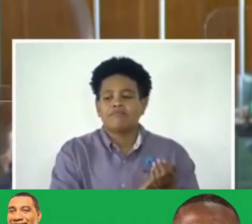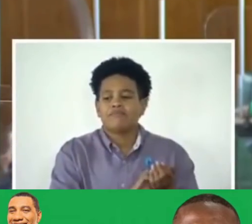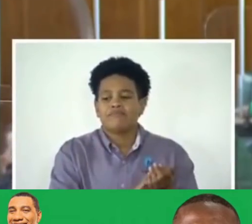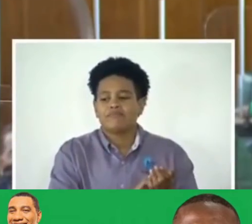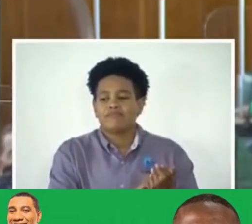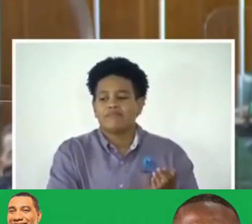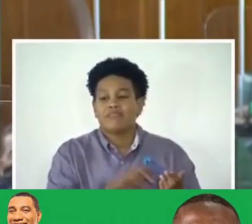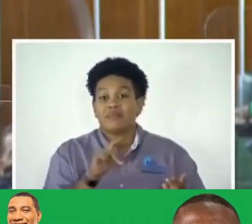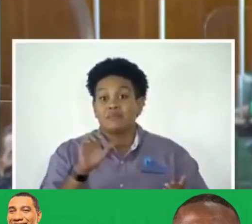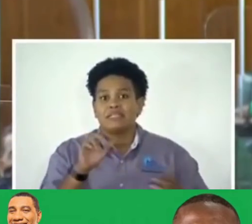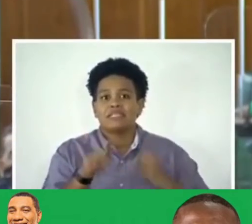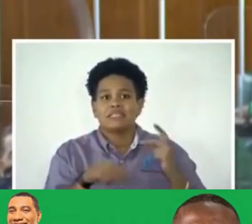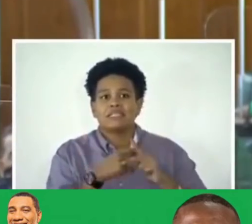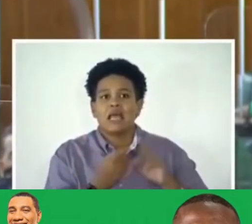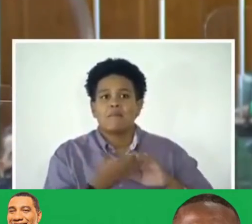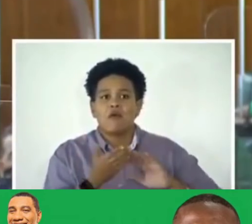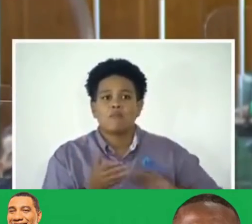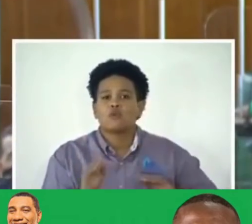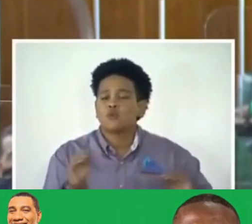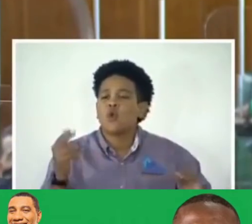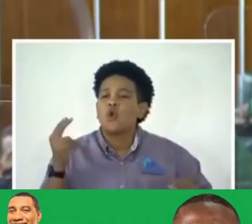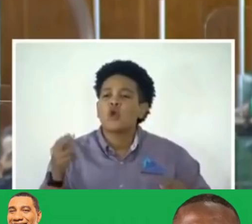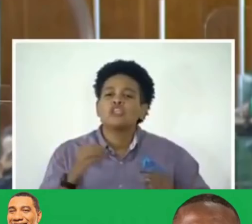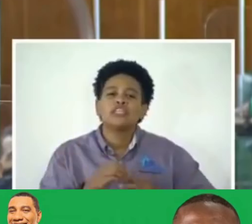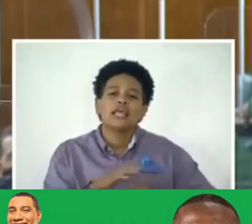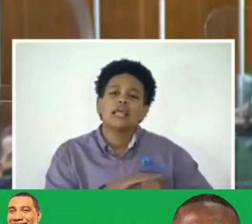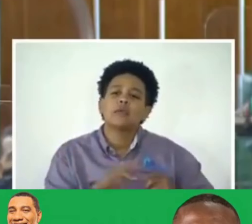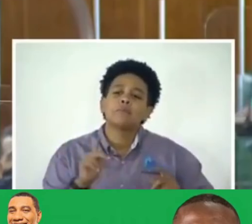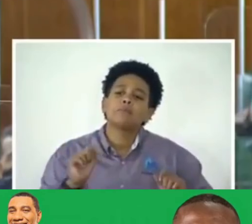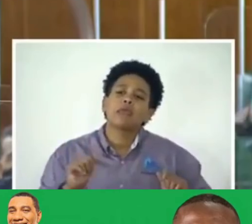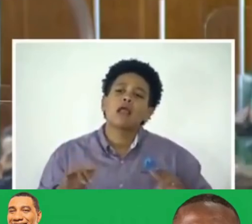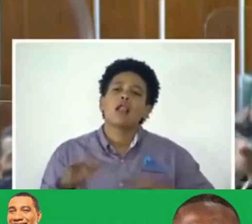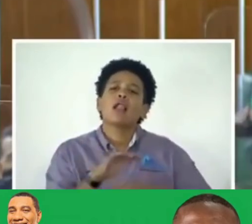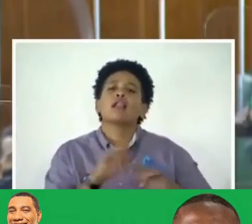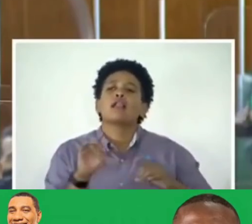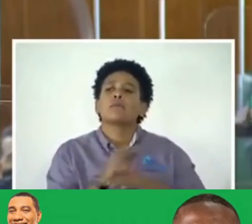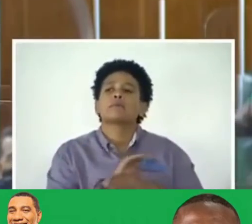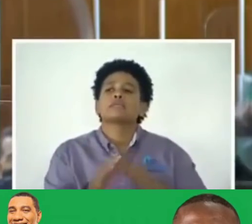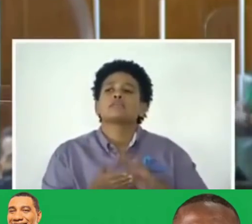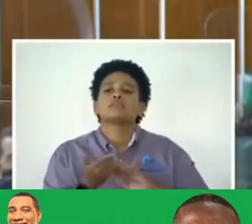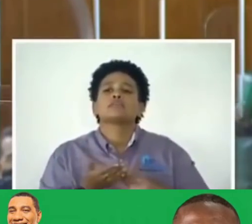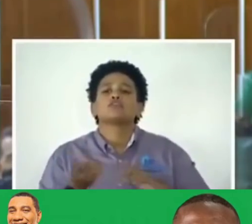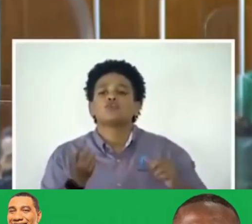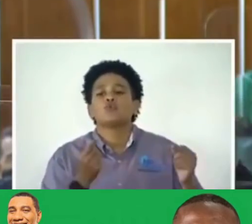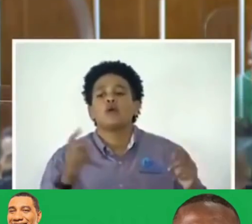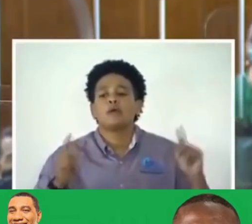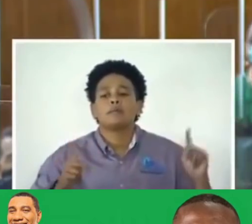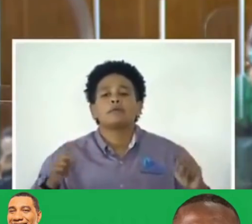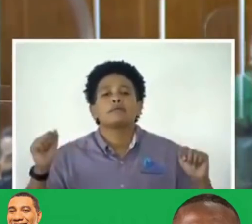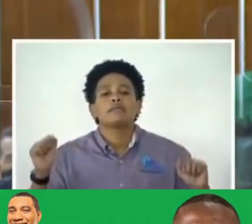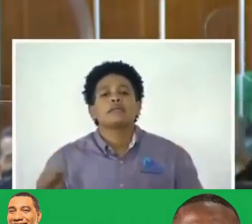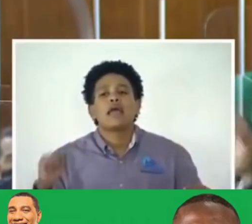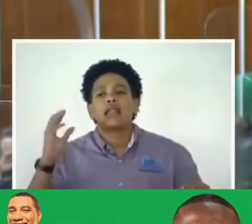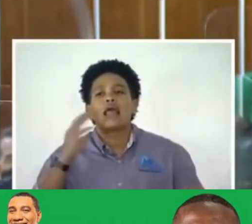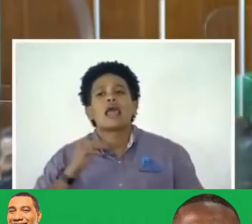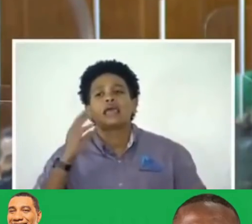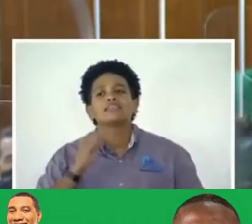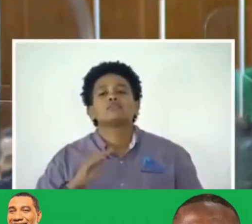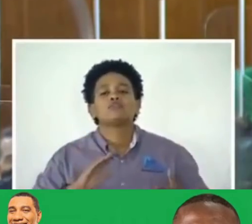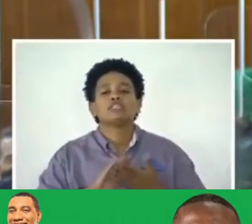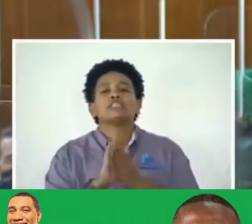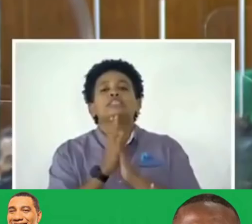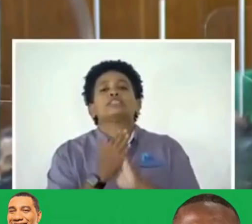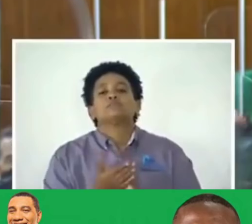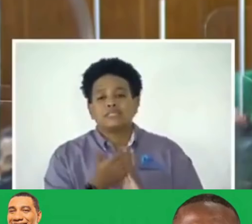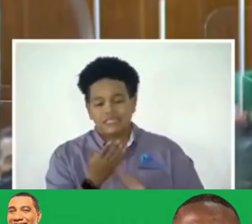violence against our women, especially in a time of what is taking effect in our nation. The government cannot allow this to pass, and I'm